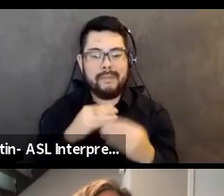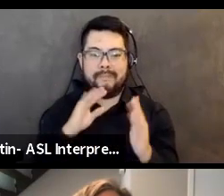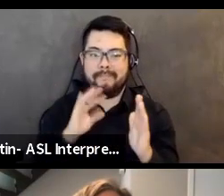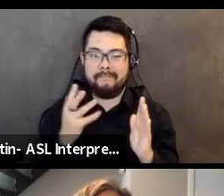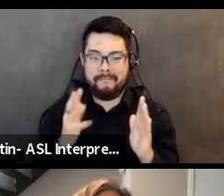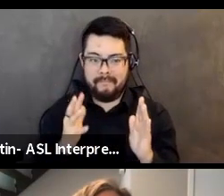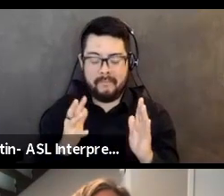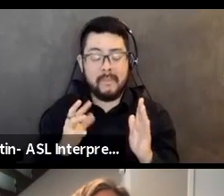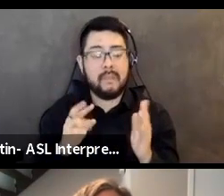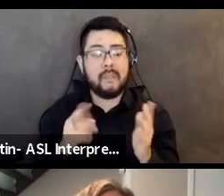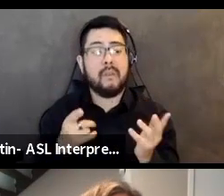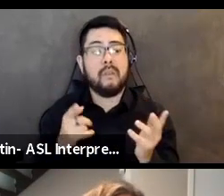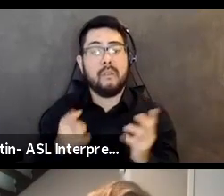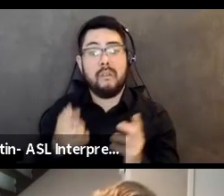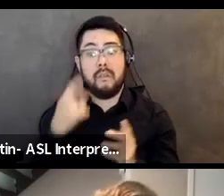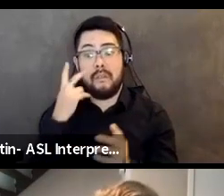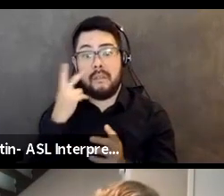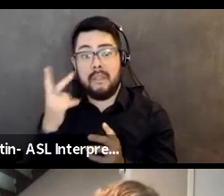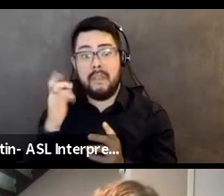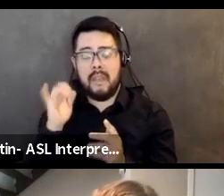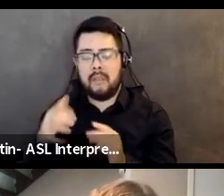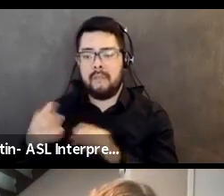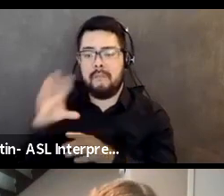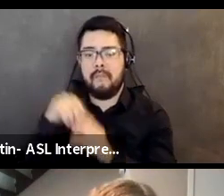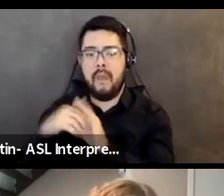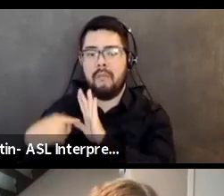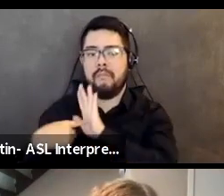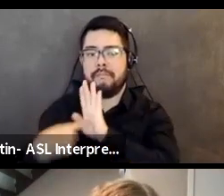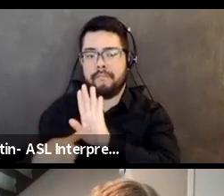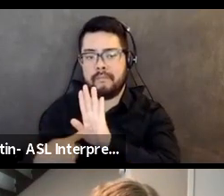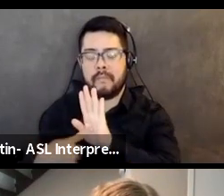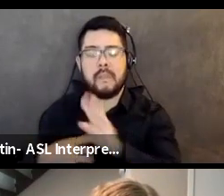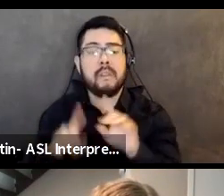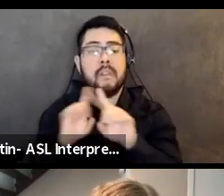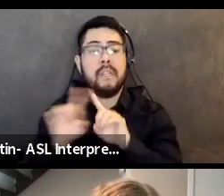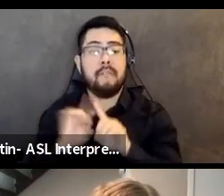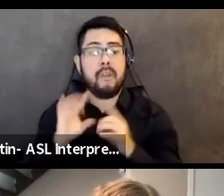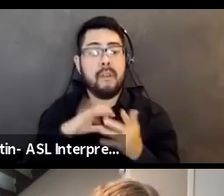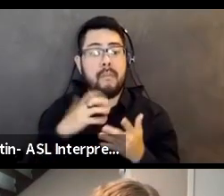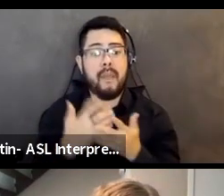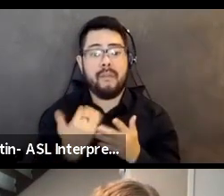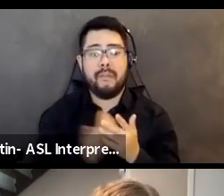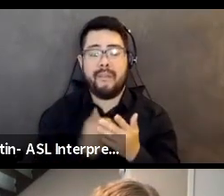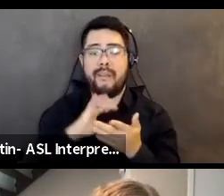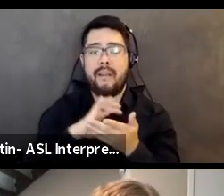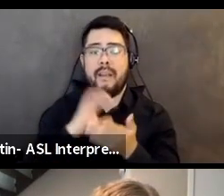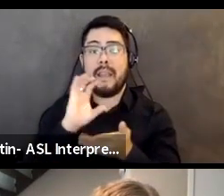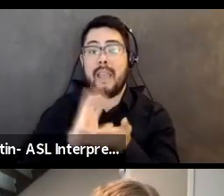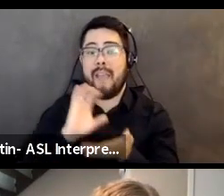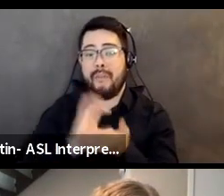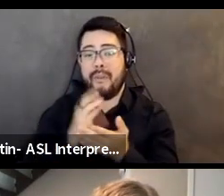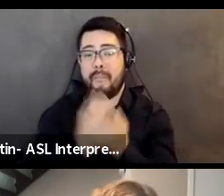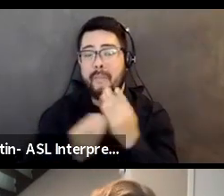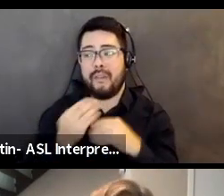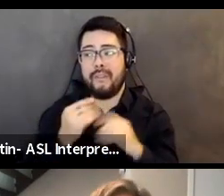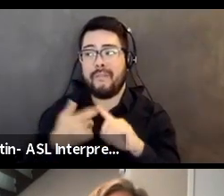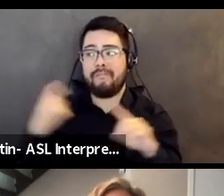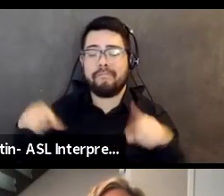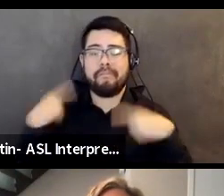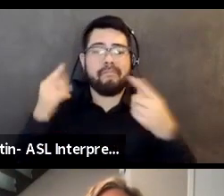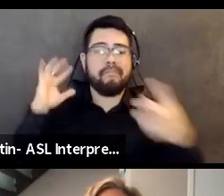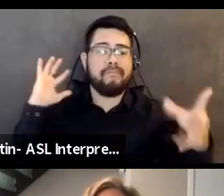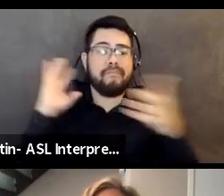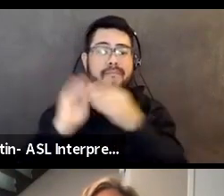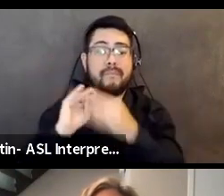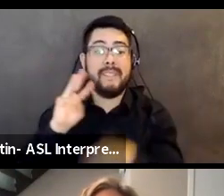reflected in uh the difference uh the different the different amounts of our capital budget throughout the last six years